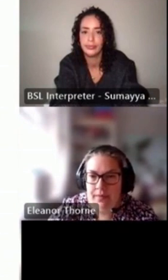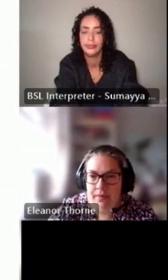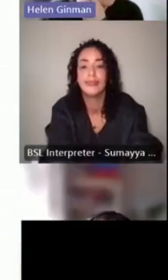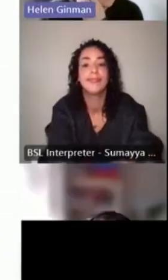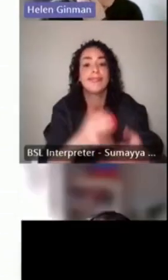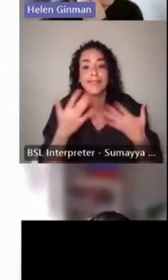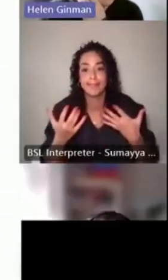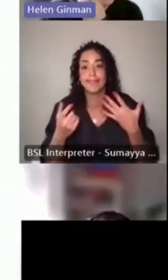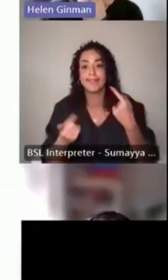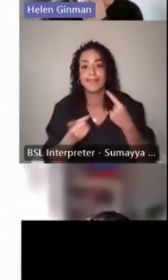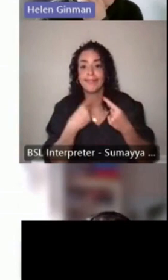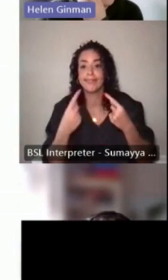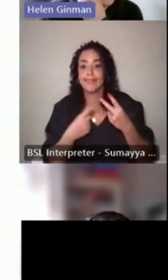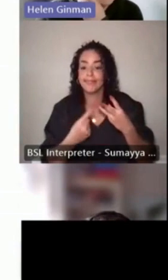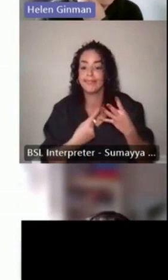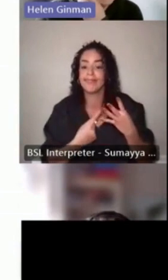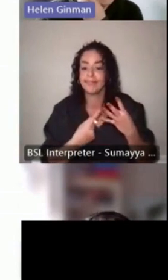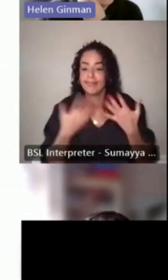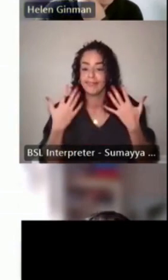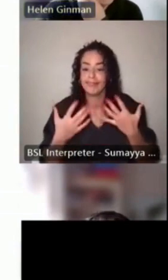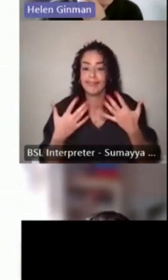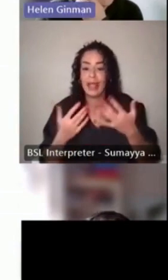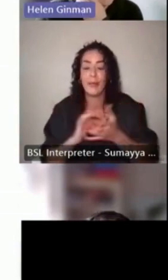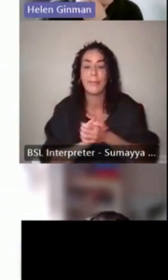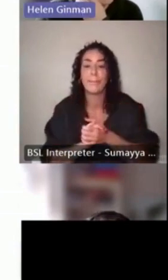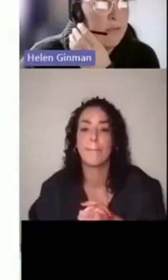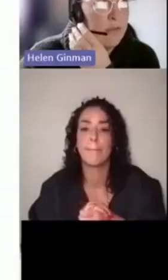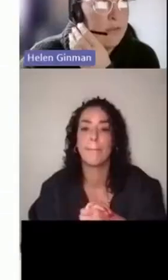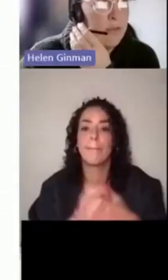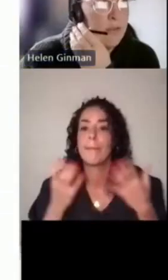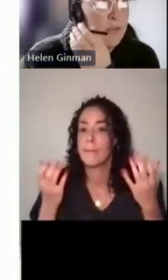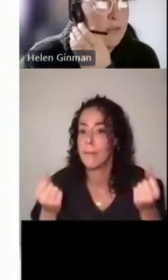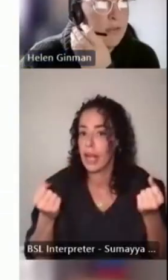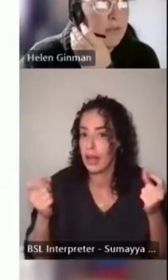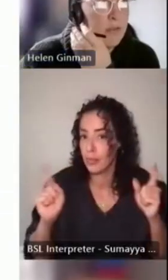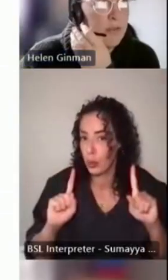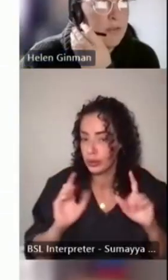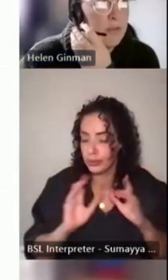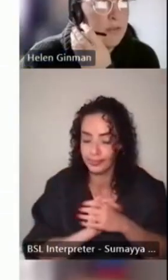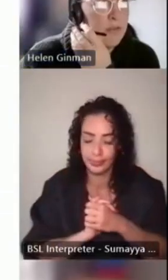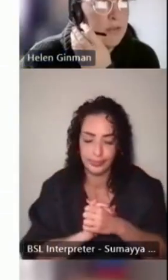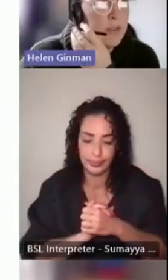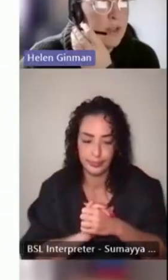So there's some comments coming through on the Menti. We have